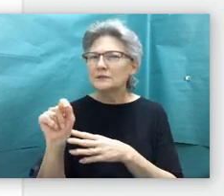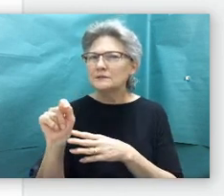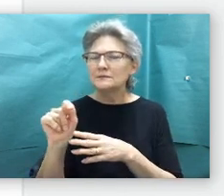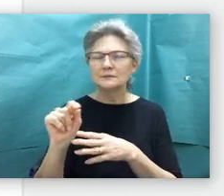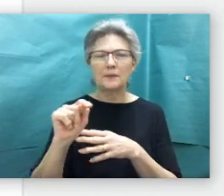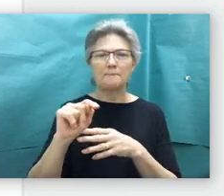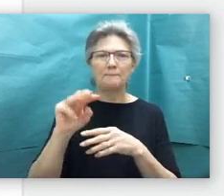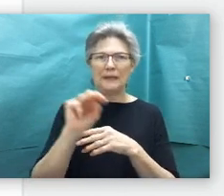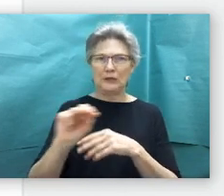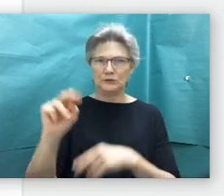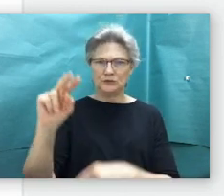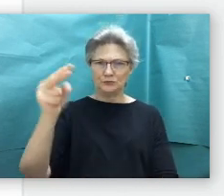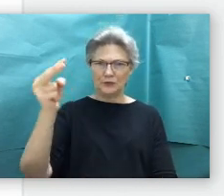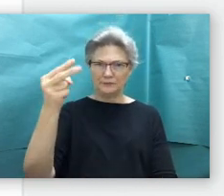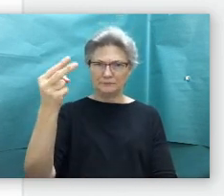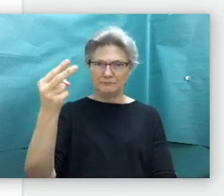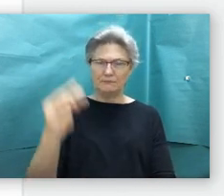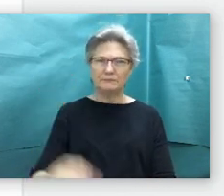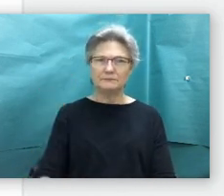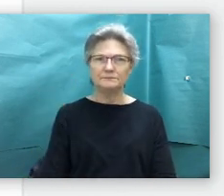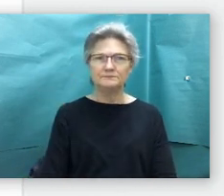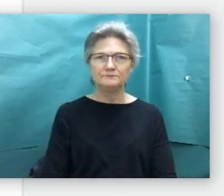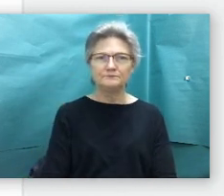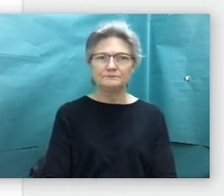Absolutely, square meters.